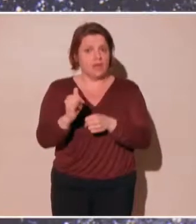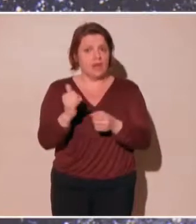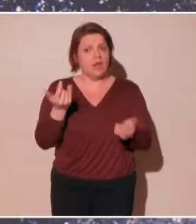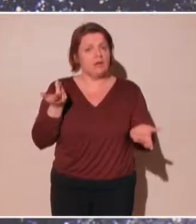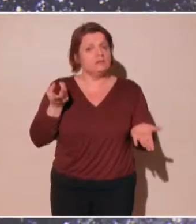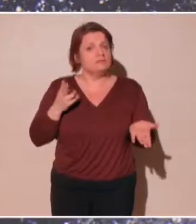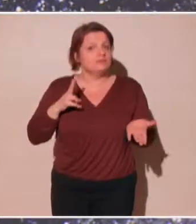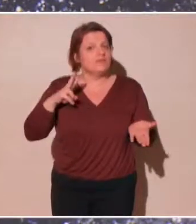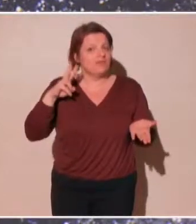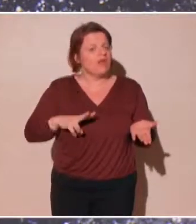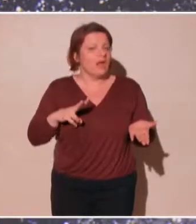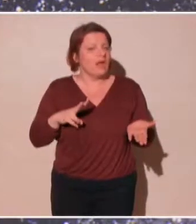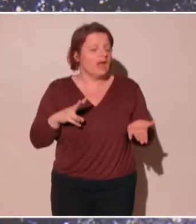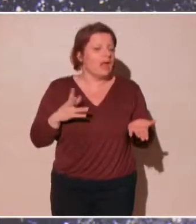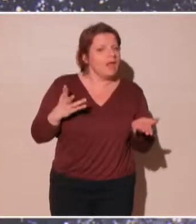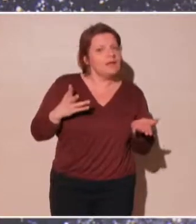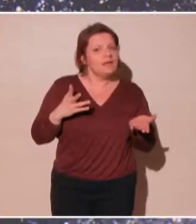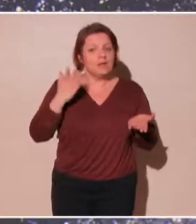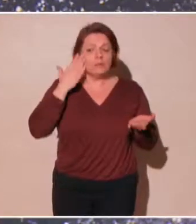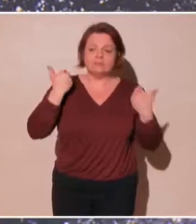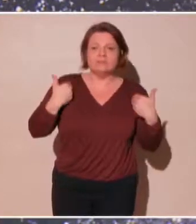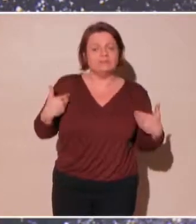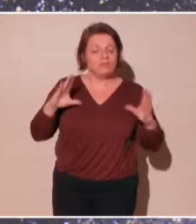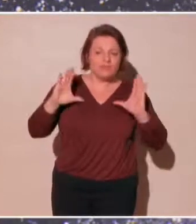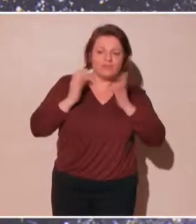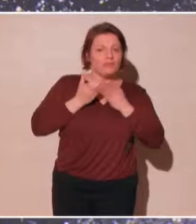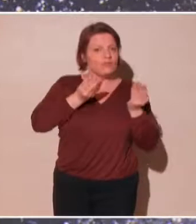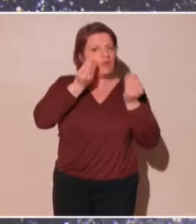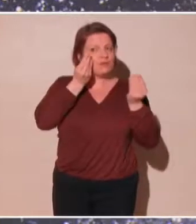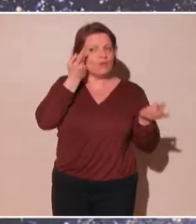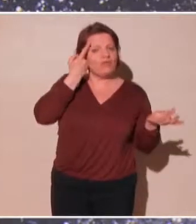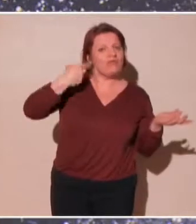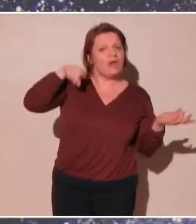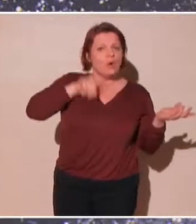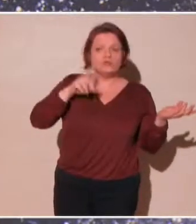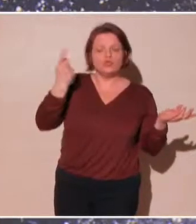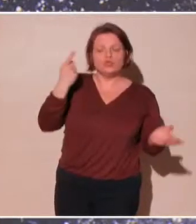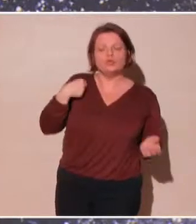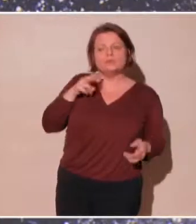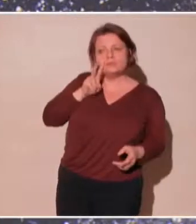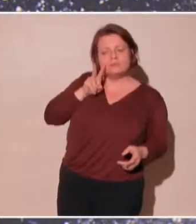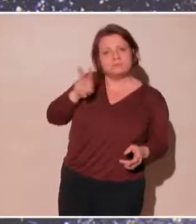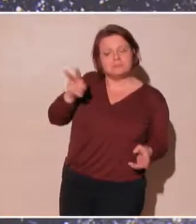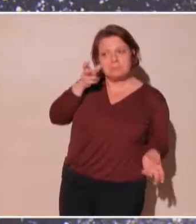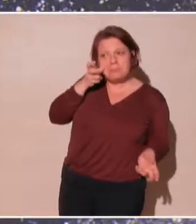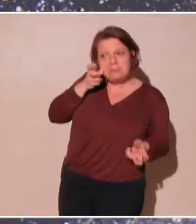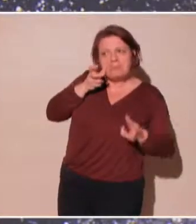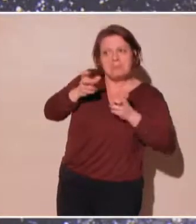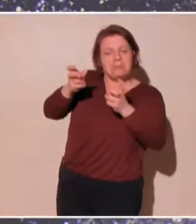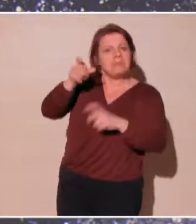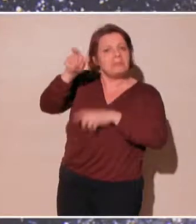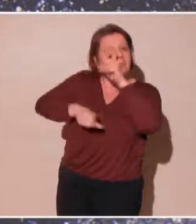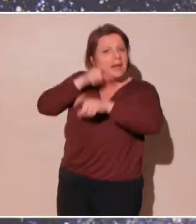Artificial intelligence, and I think for somebody like myself who